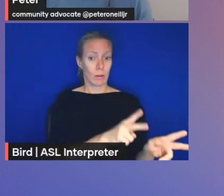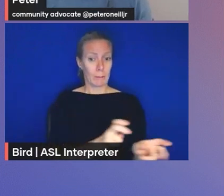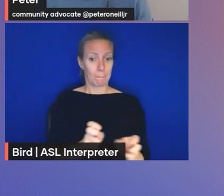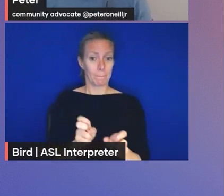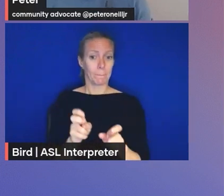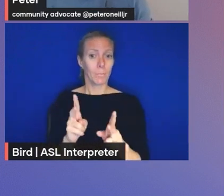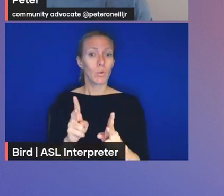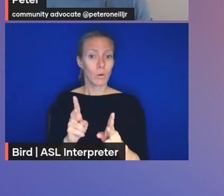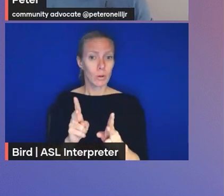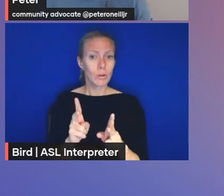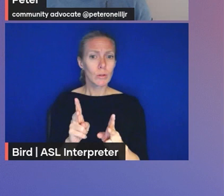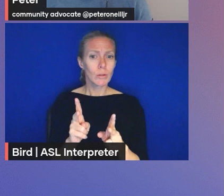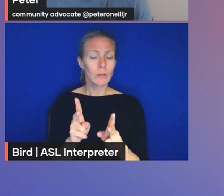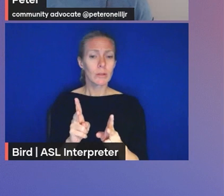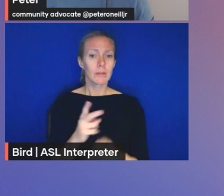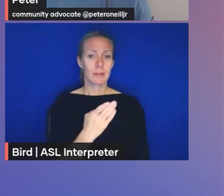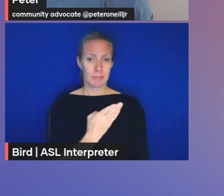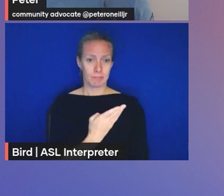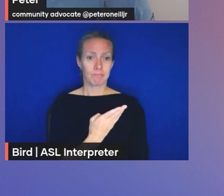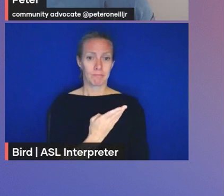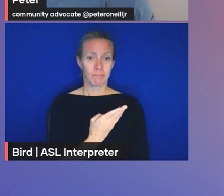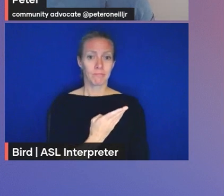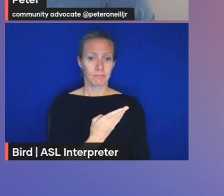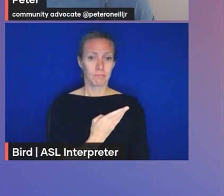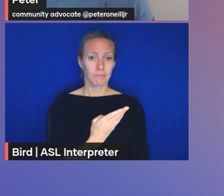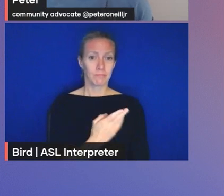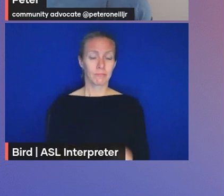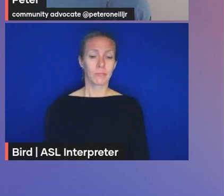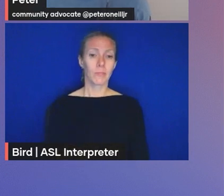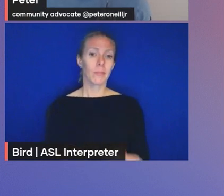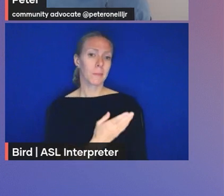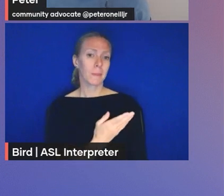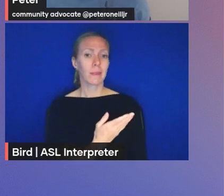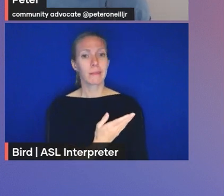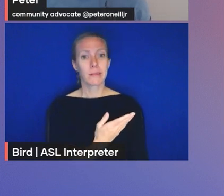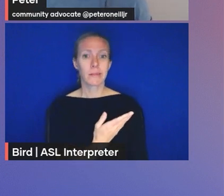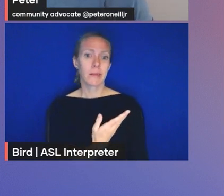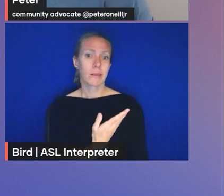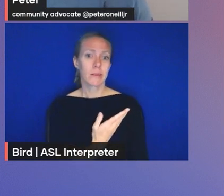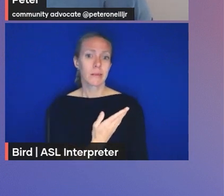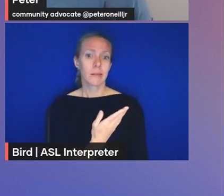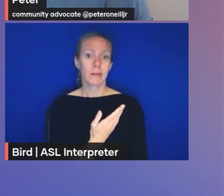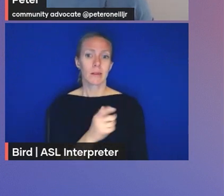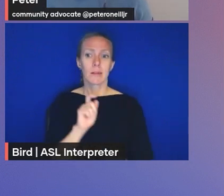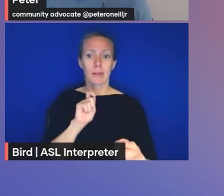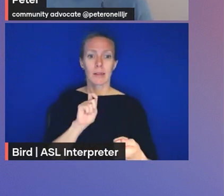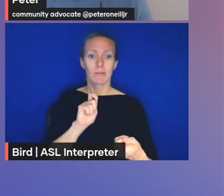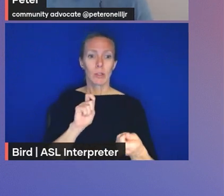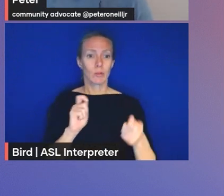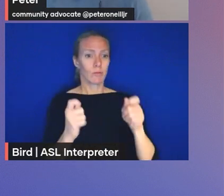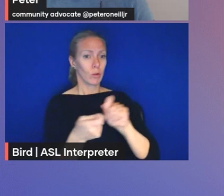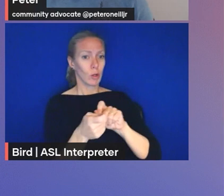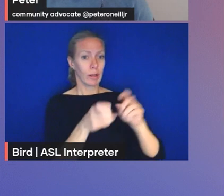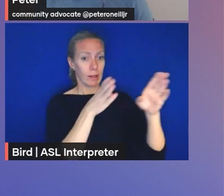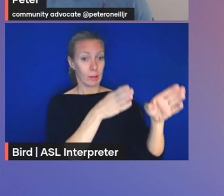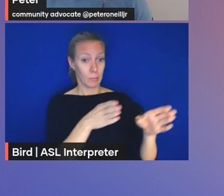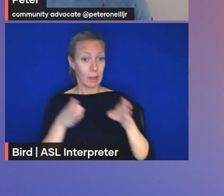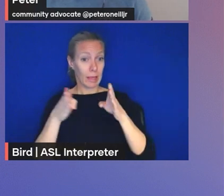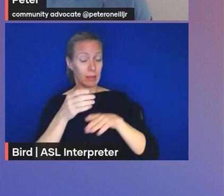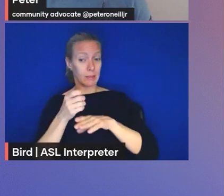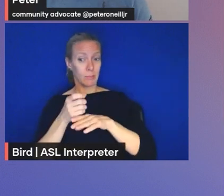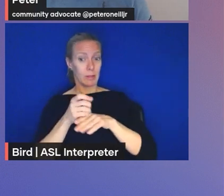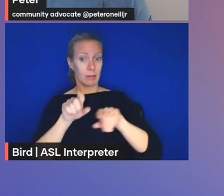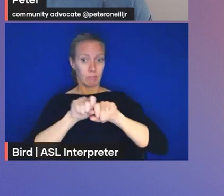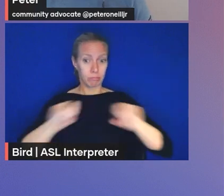Input.plan as TF plan. This is basically converting the plan that's being sent to OPA in the